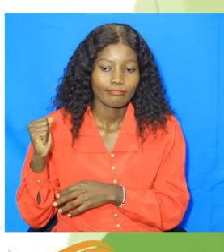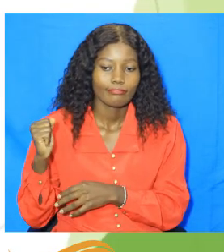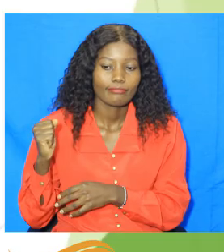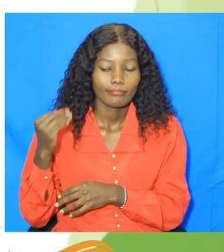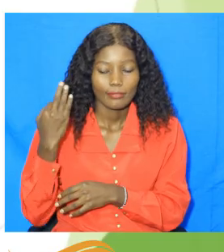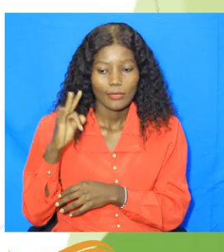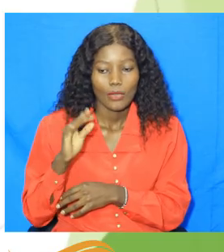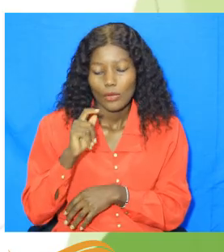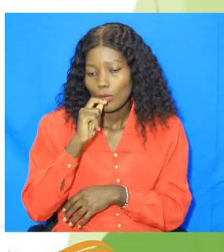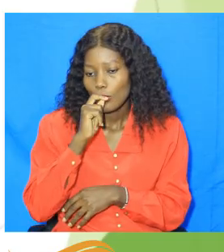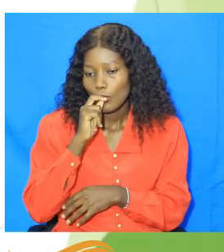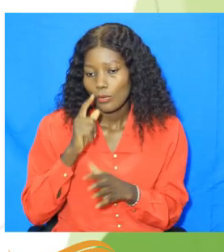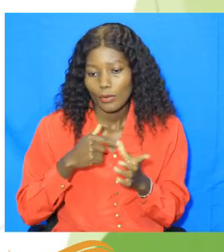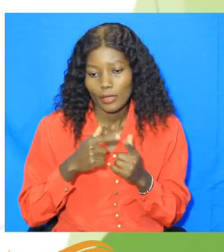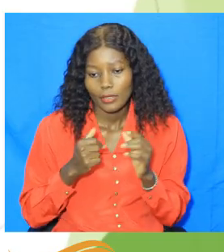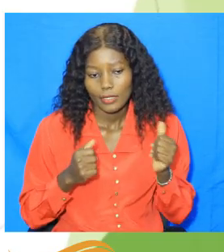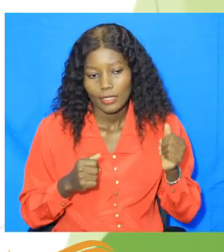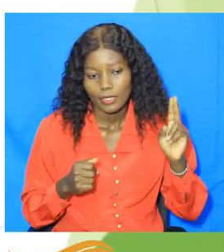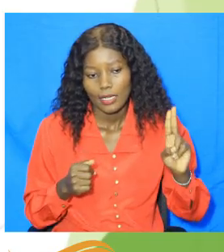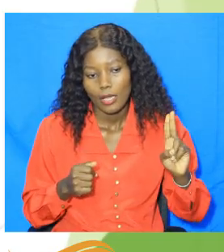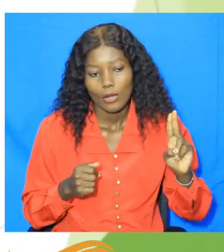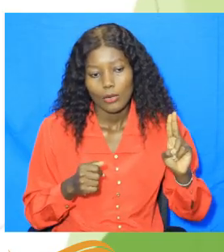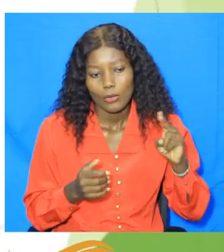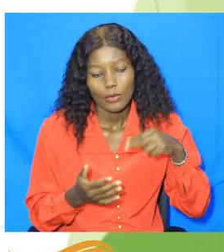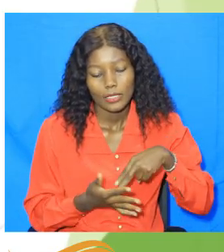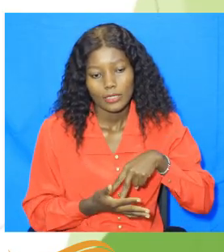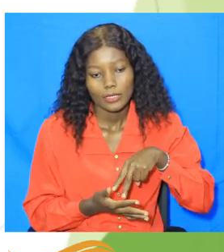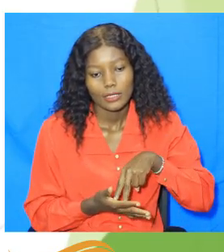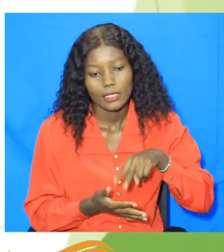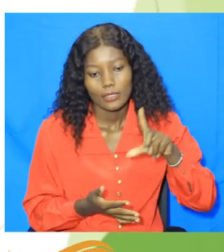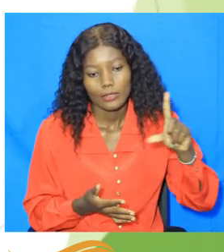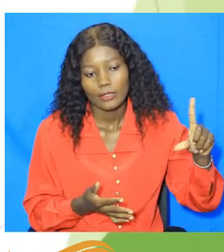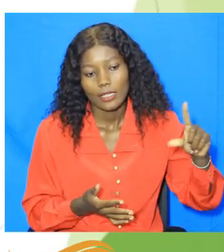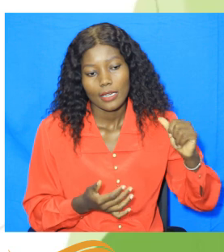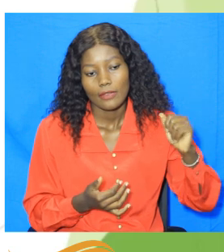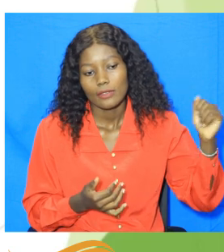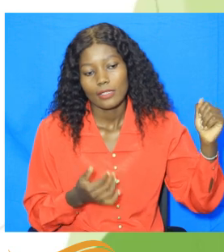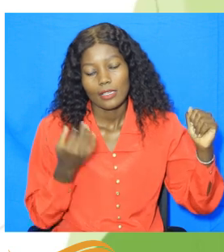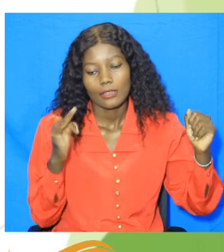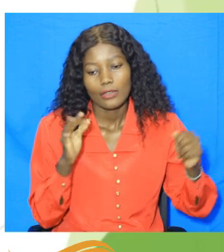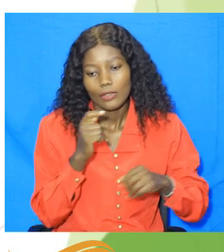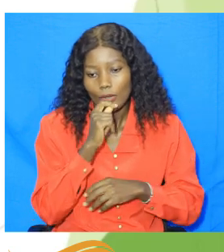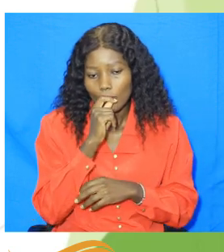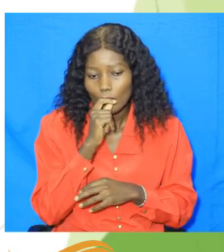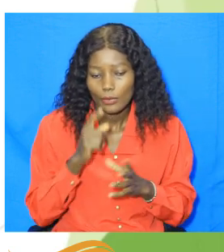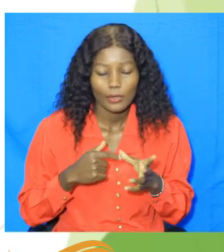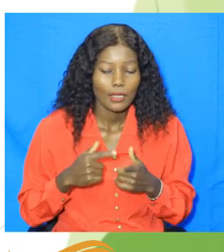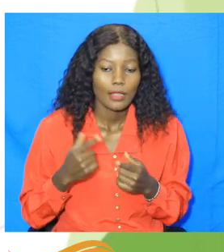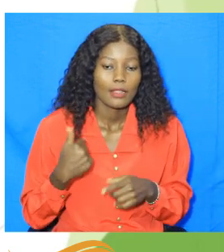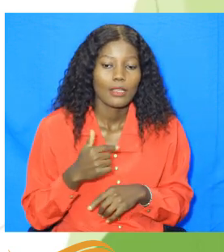the referee, and Ao will stand on the left side of the referee. And we will